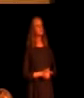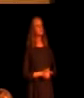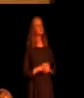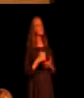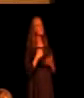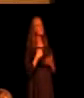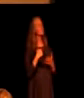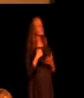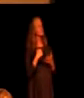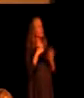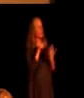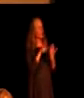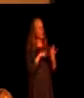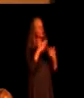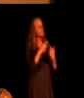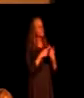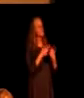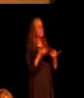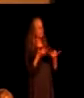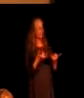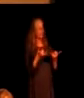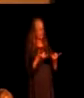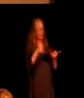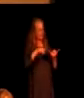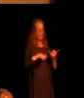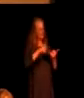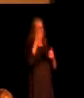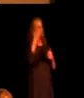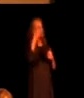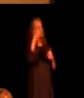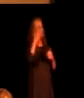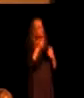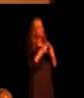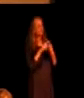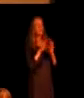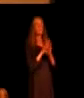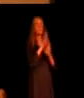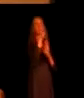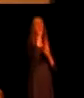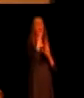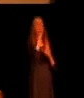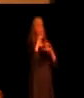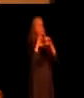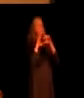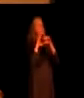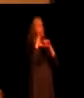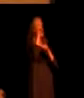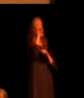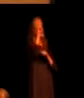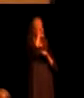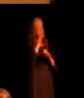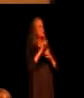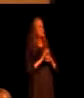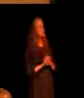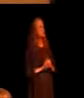theme of this lecture series about going to the moon, and